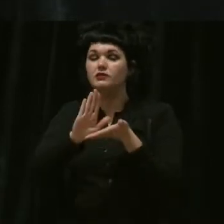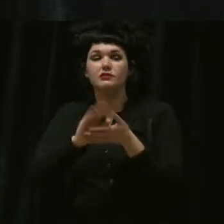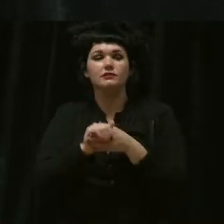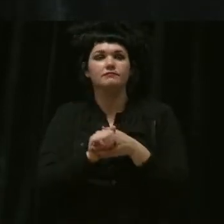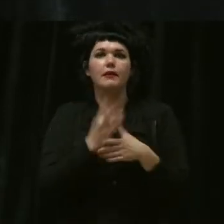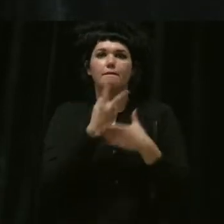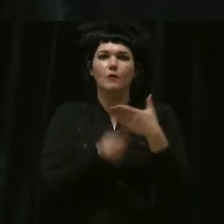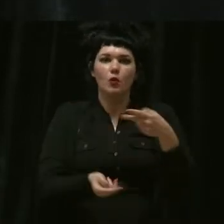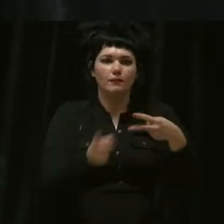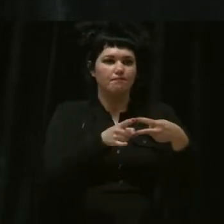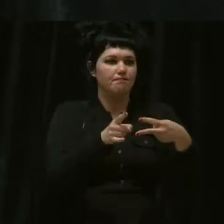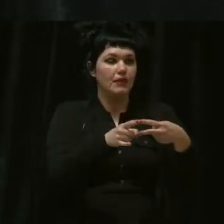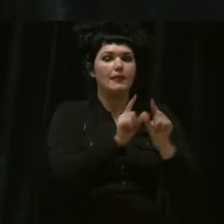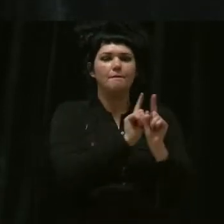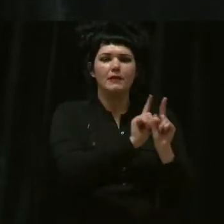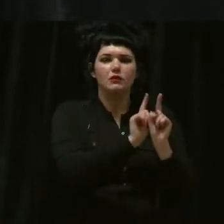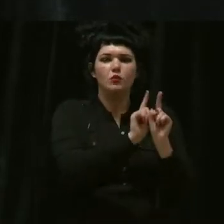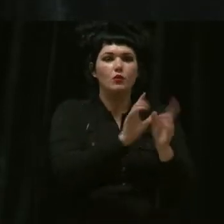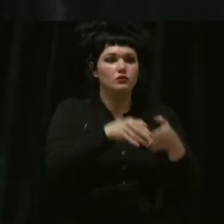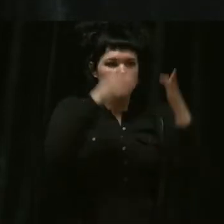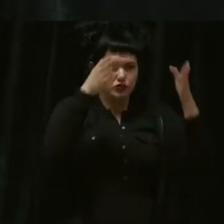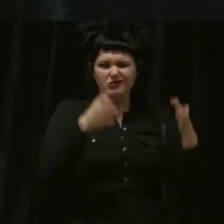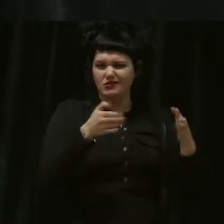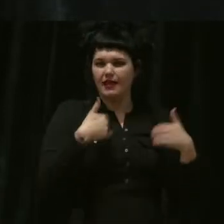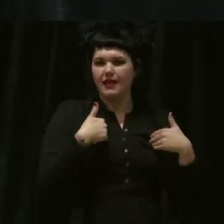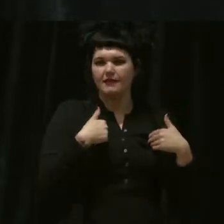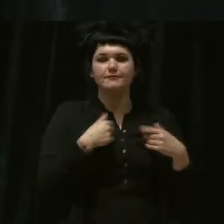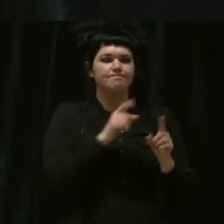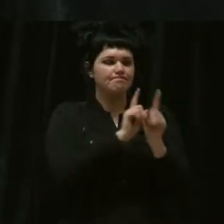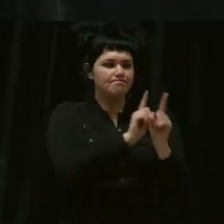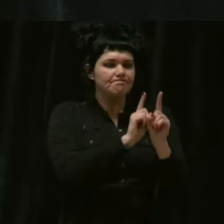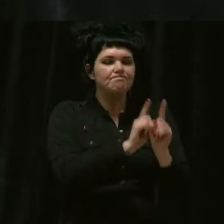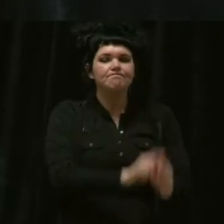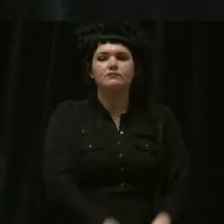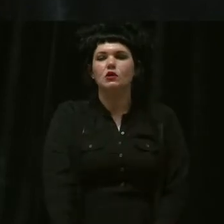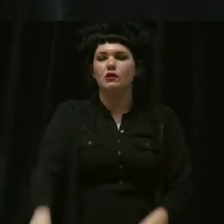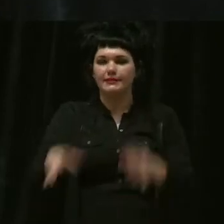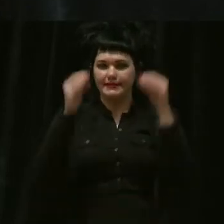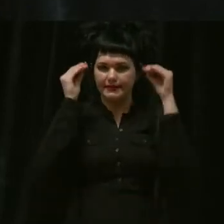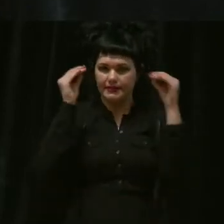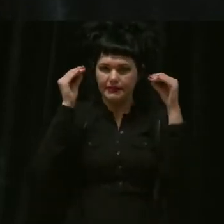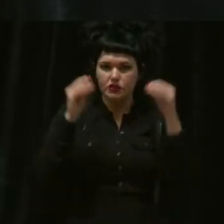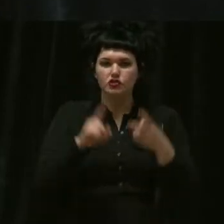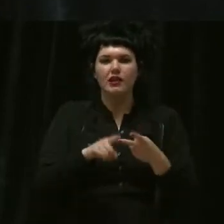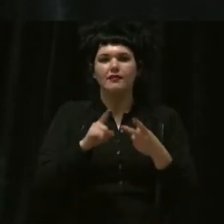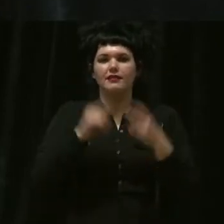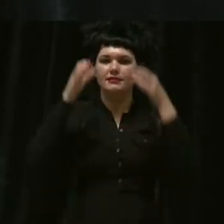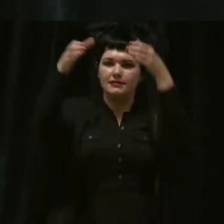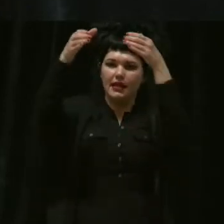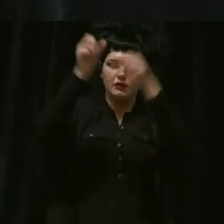of their mentors, the students that they mentor, the students that they teach, the scholarship that they do.